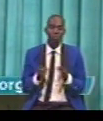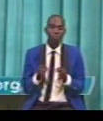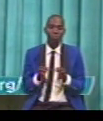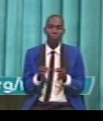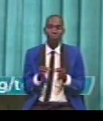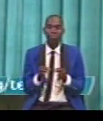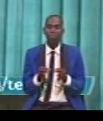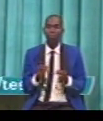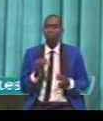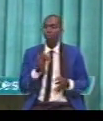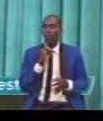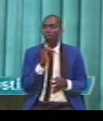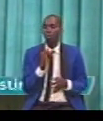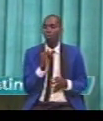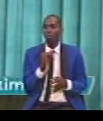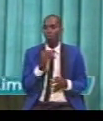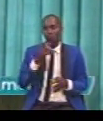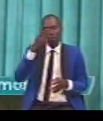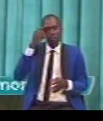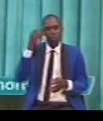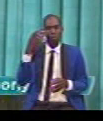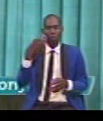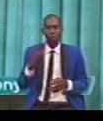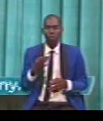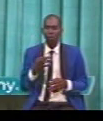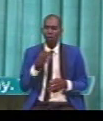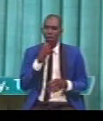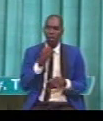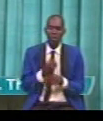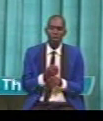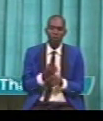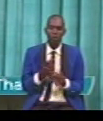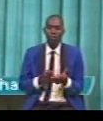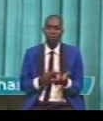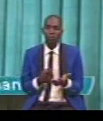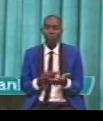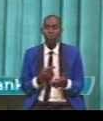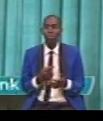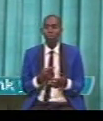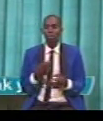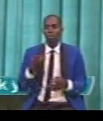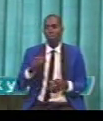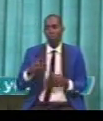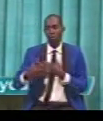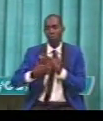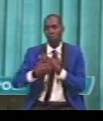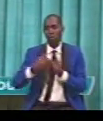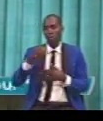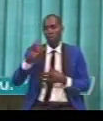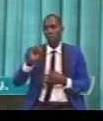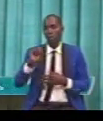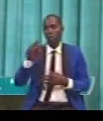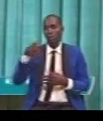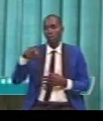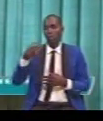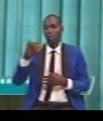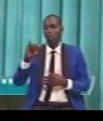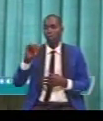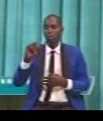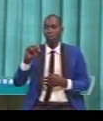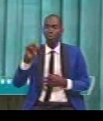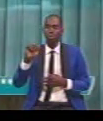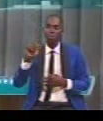So in spondylitis, what happens is because of age, sometimes the the spinal cord, which is basically the back where the nerves